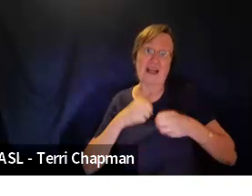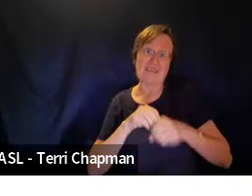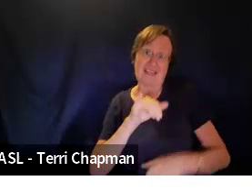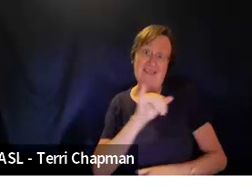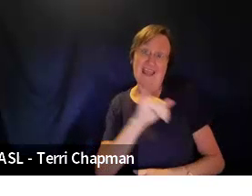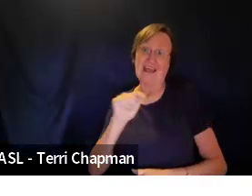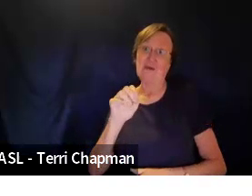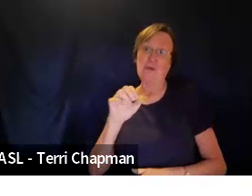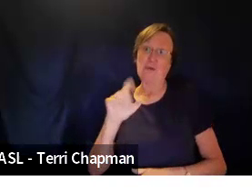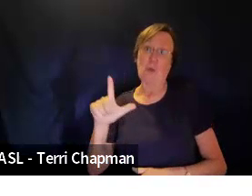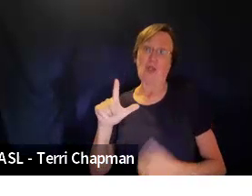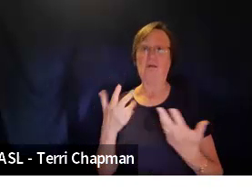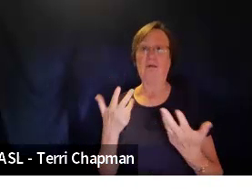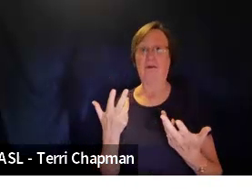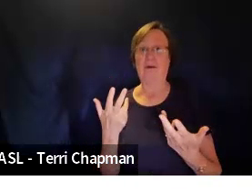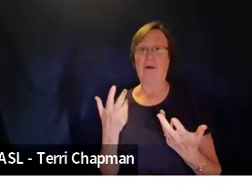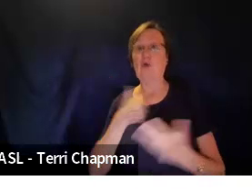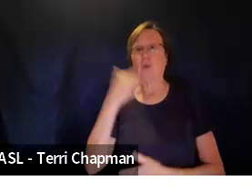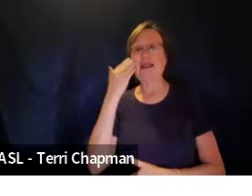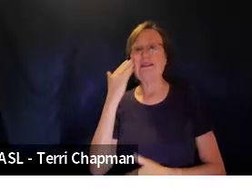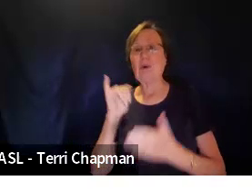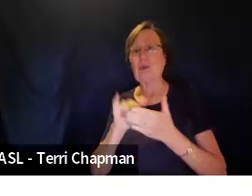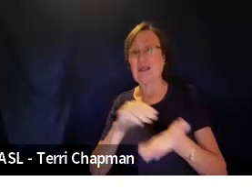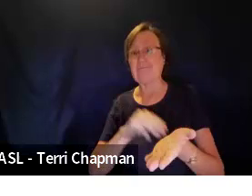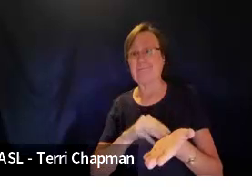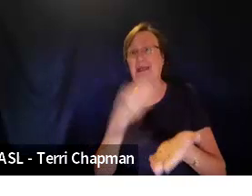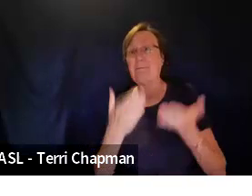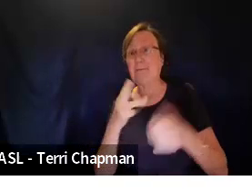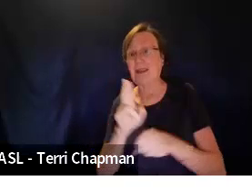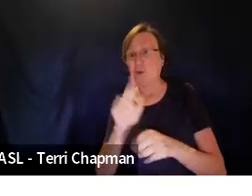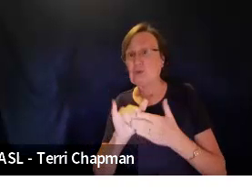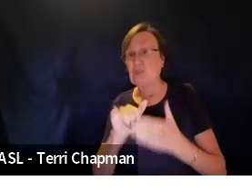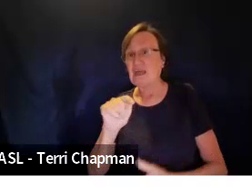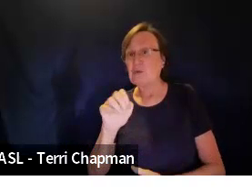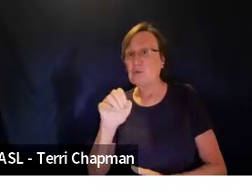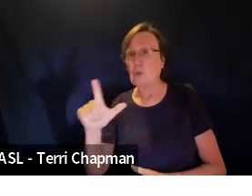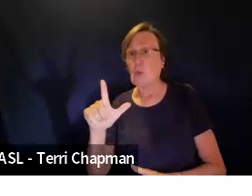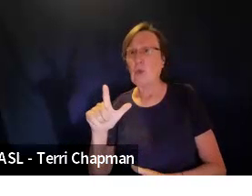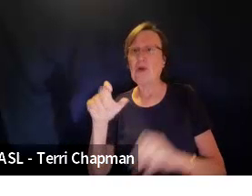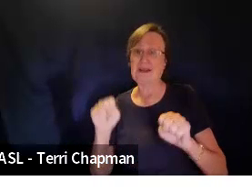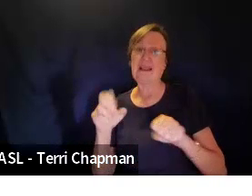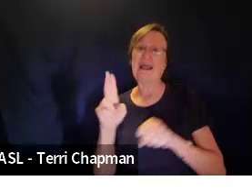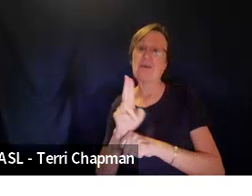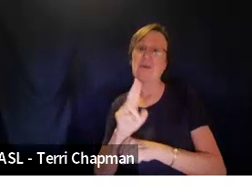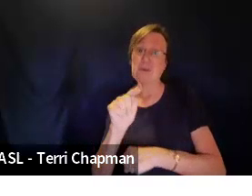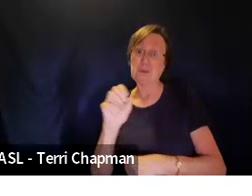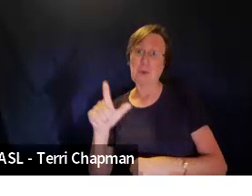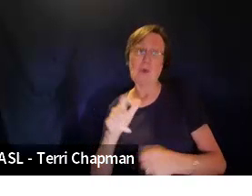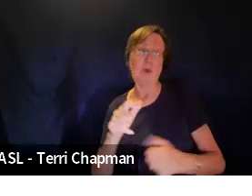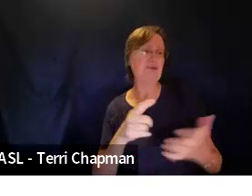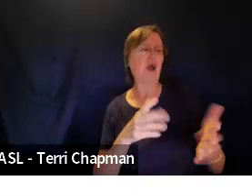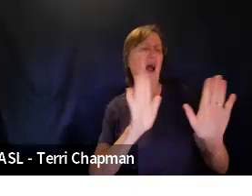And so we know that a provider that might use that tool then could use that tool to deny that person a